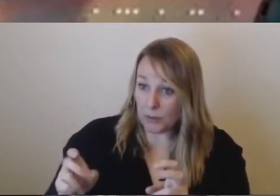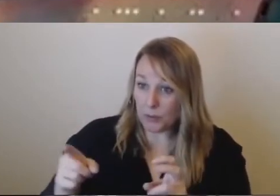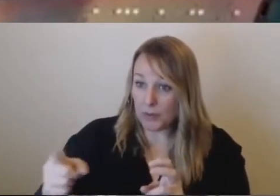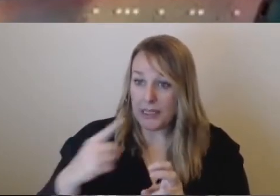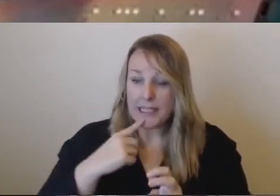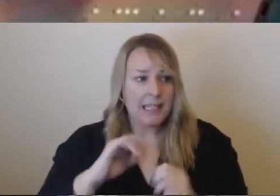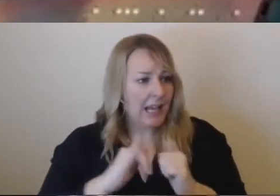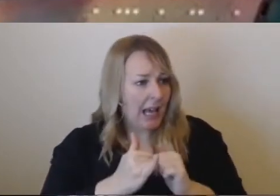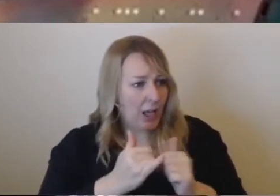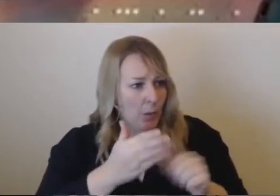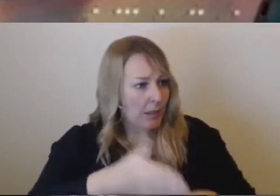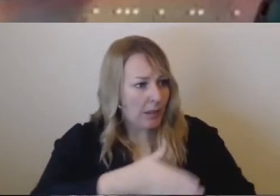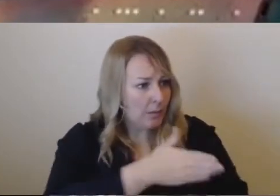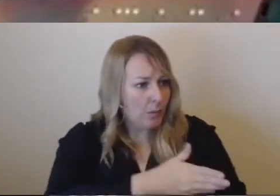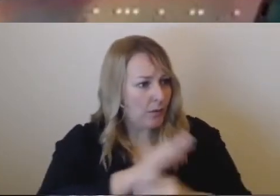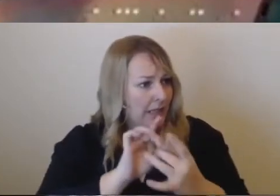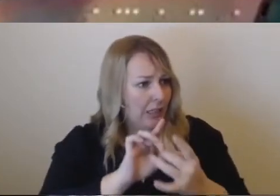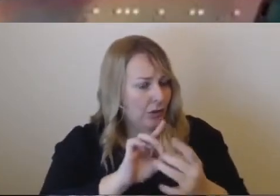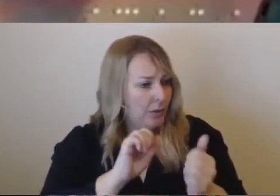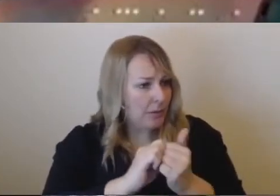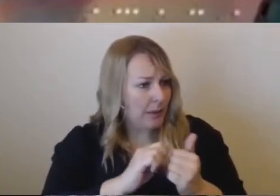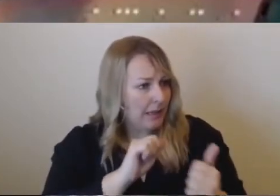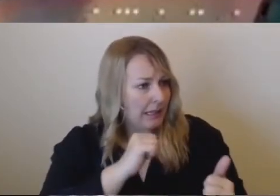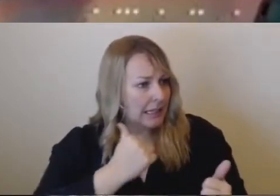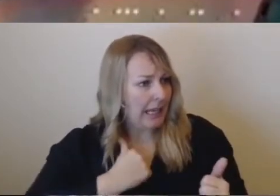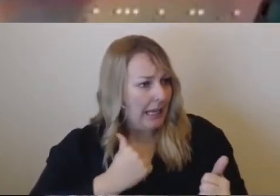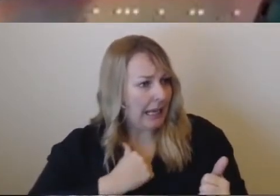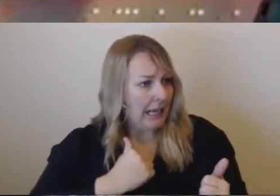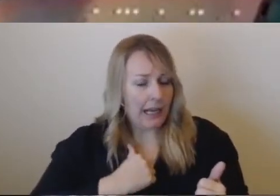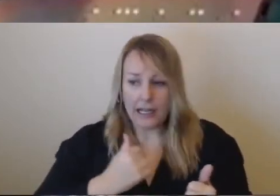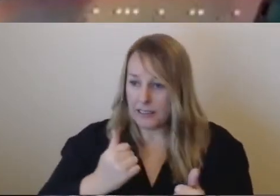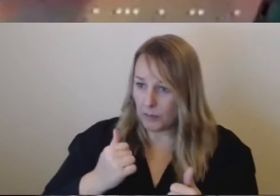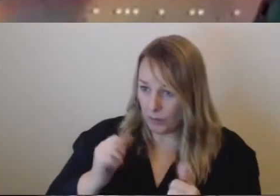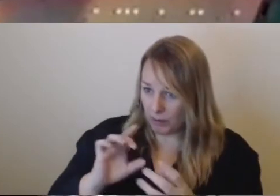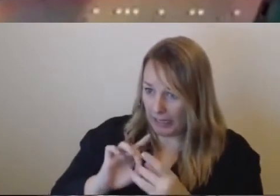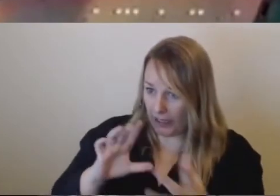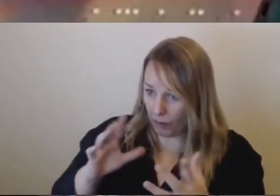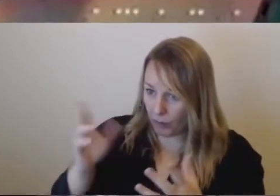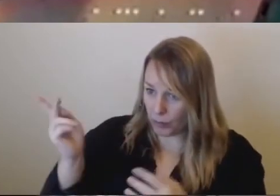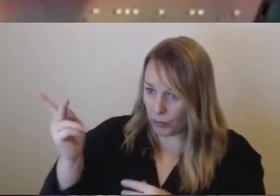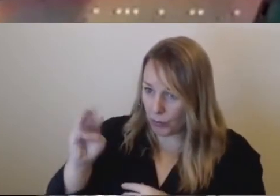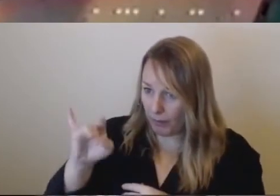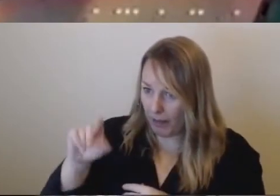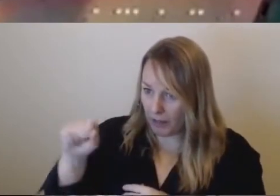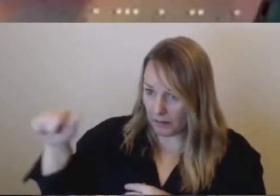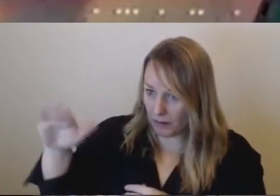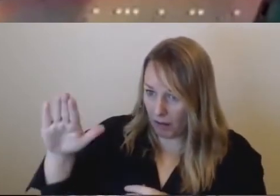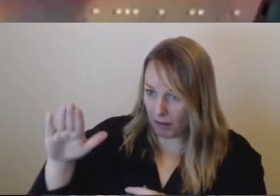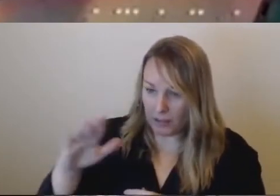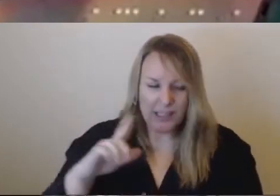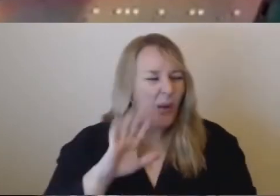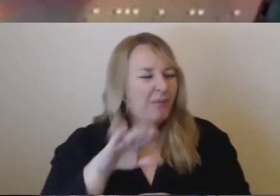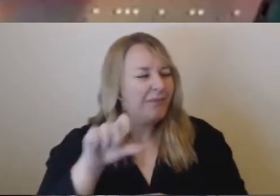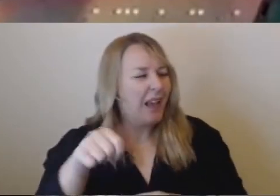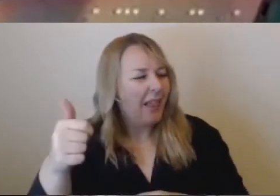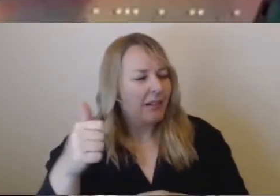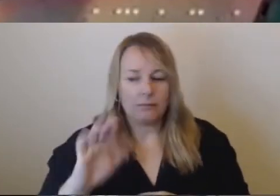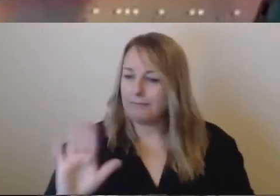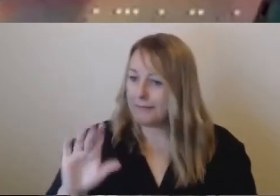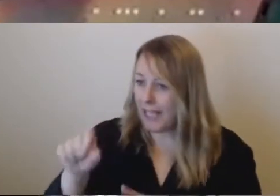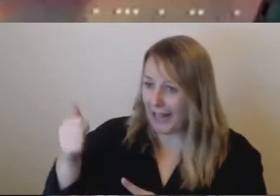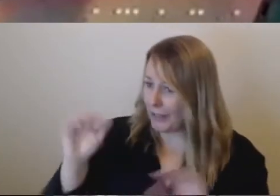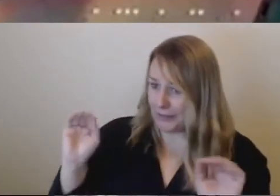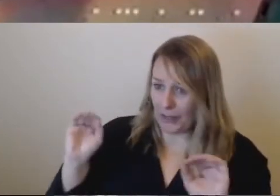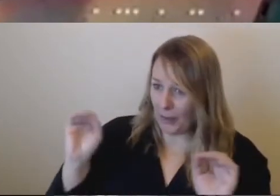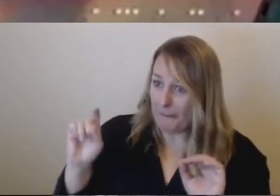Canadian relations with Canada? And I said, well, release the two Michaels. And they were like, besides that. And I'm like, there's no besides that. And it wasn't, I don't